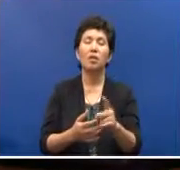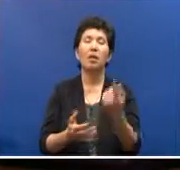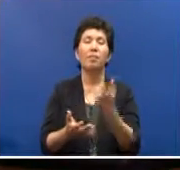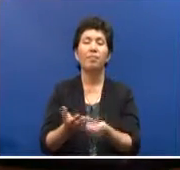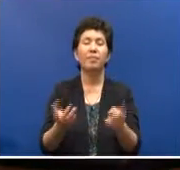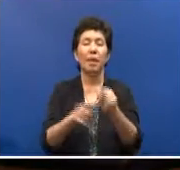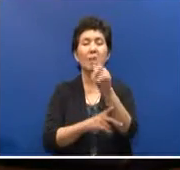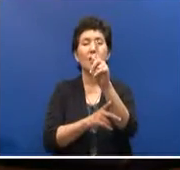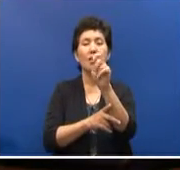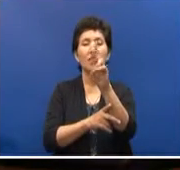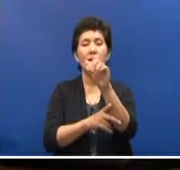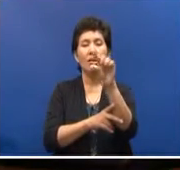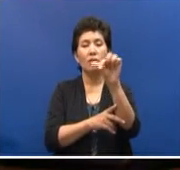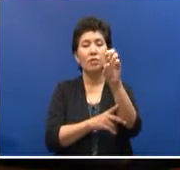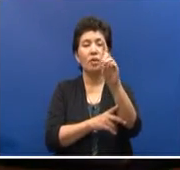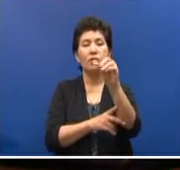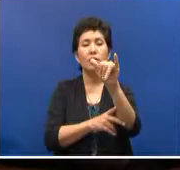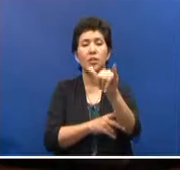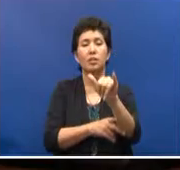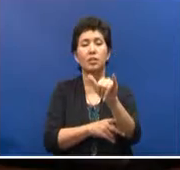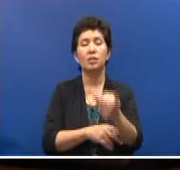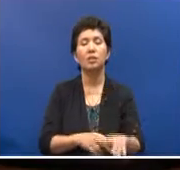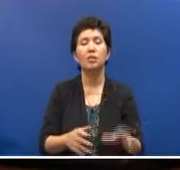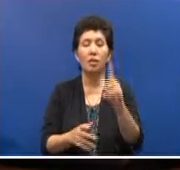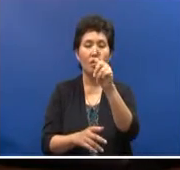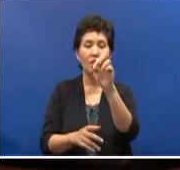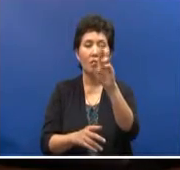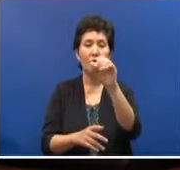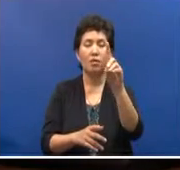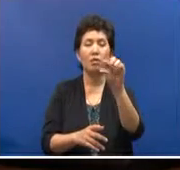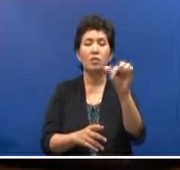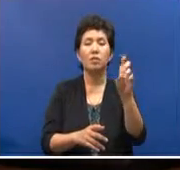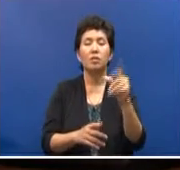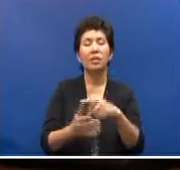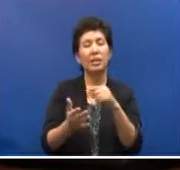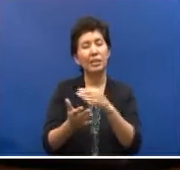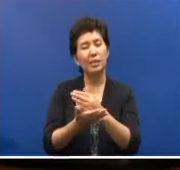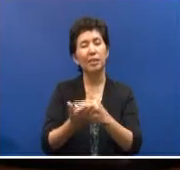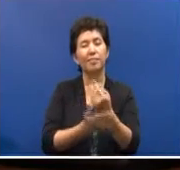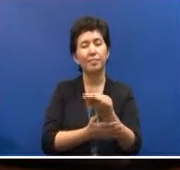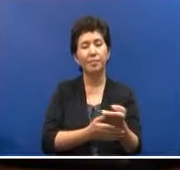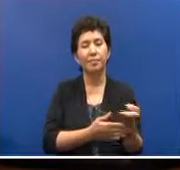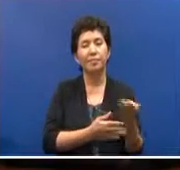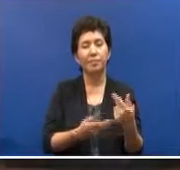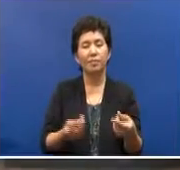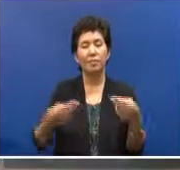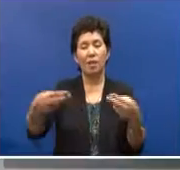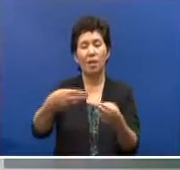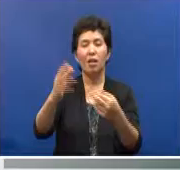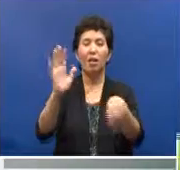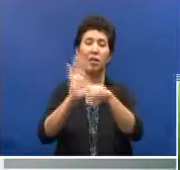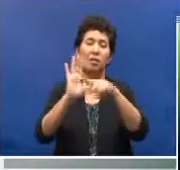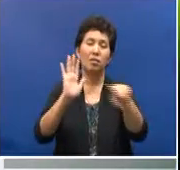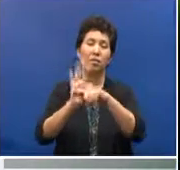what do you understand with prejudice? Okay, prejudice is something related to negative view